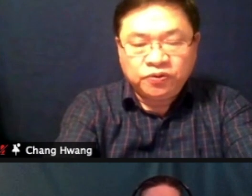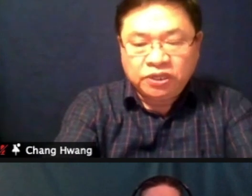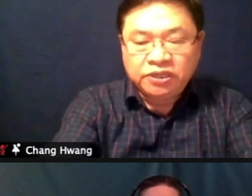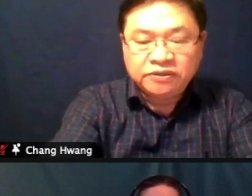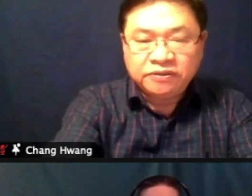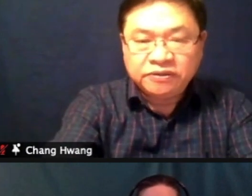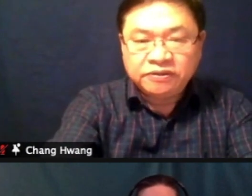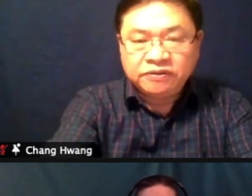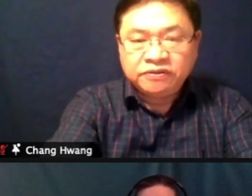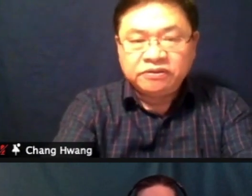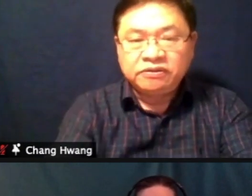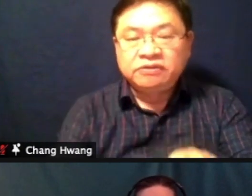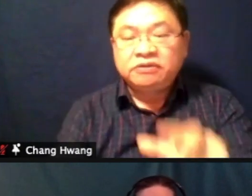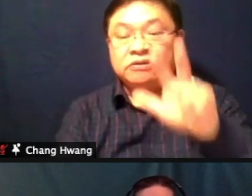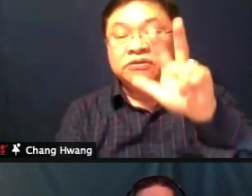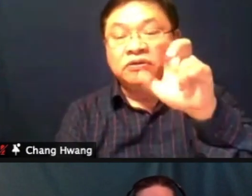underlined down here, is 380,000.